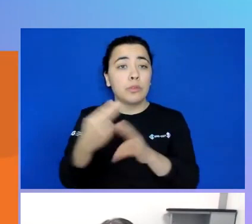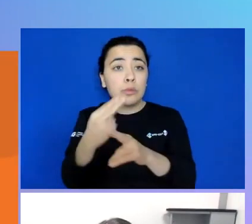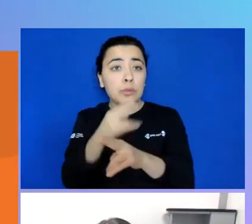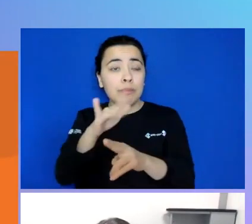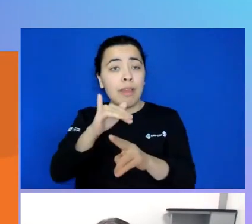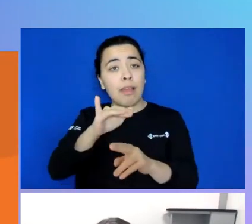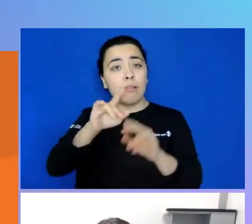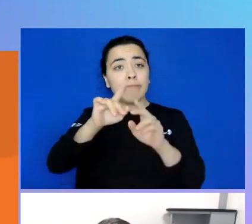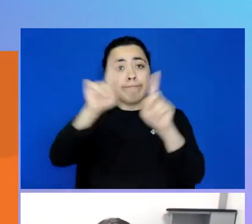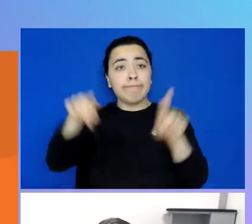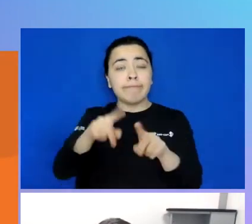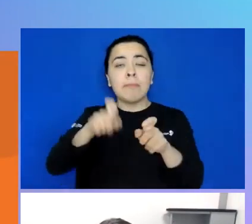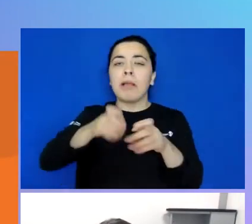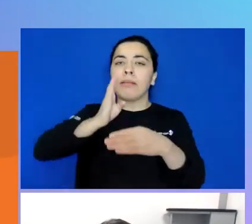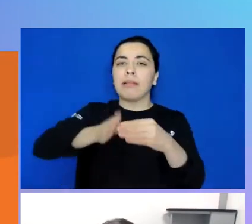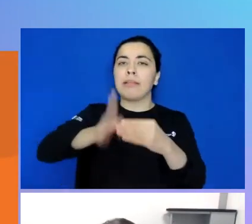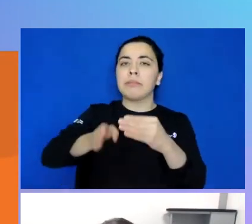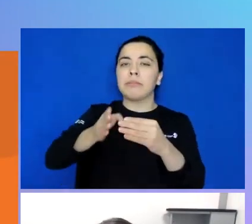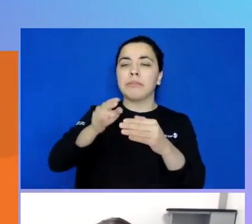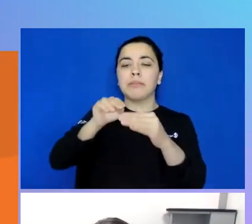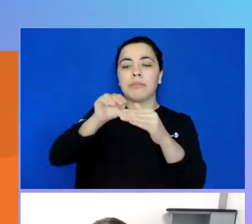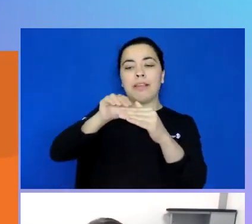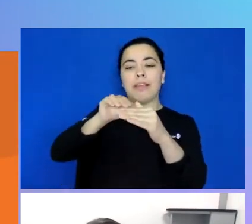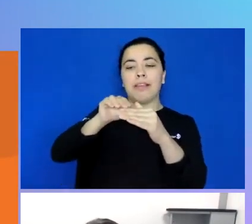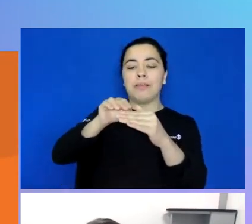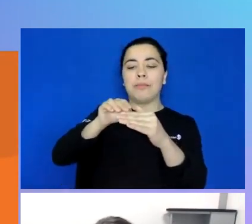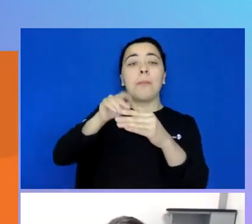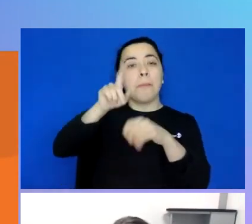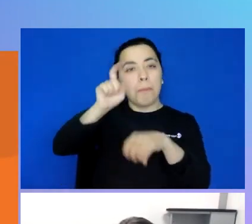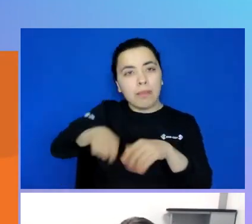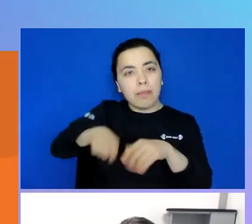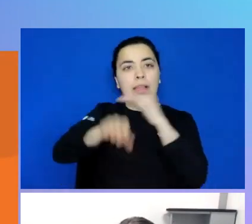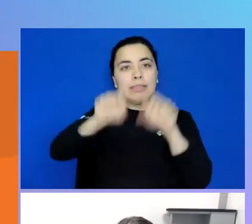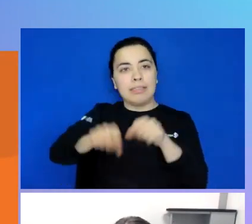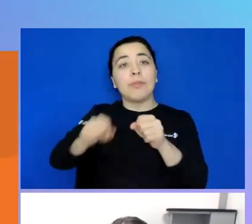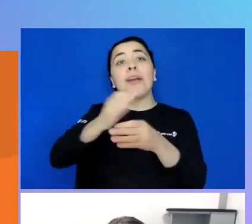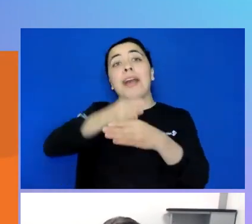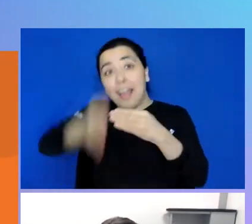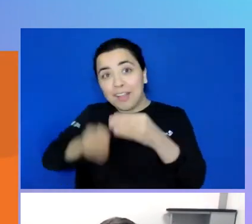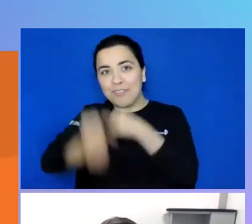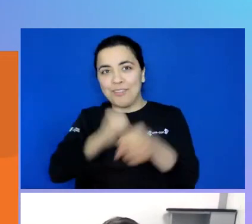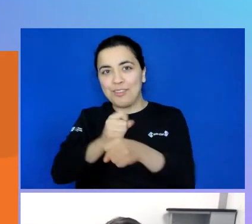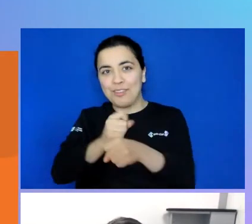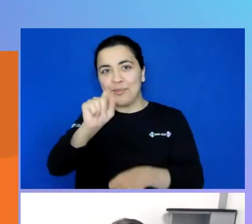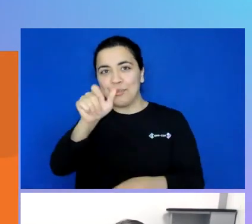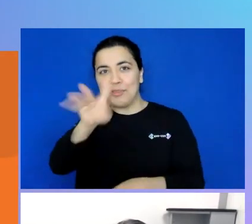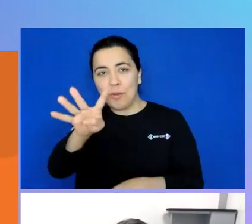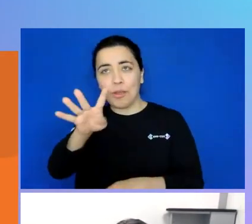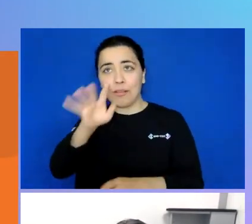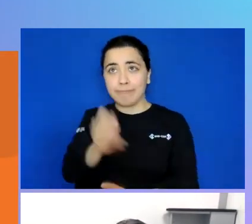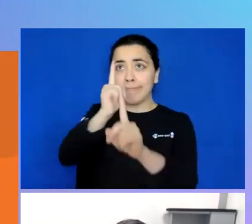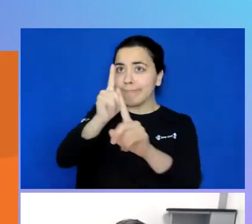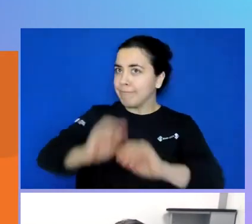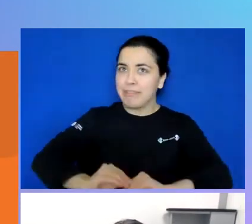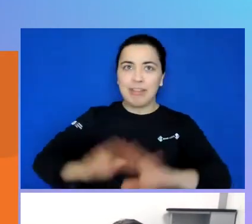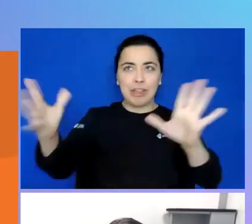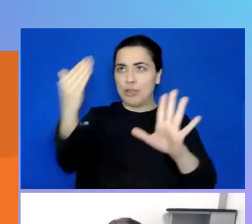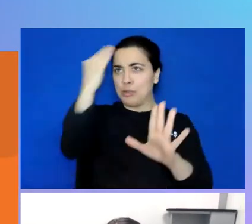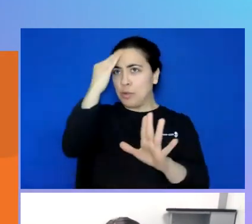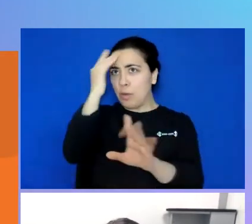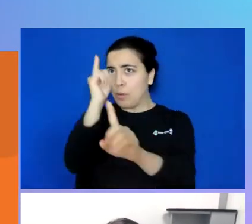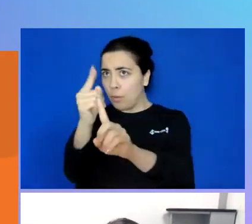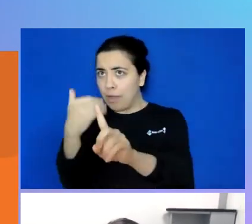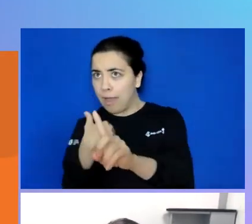accessible by end of year 2024. Ambitious, also very concrete. The goal